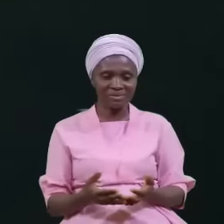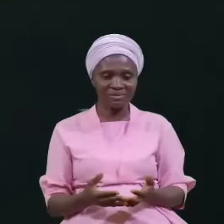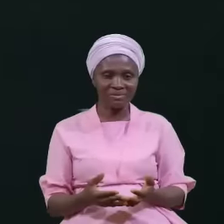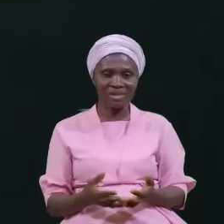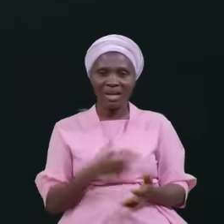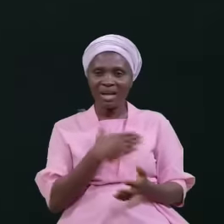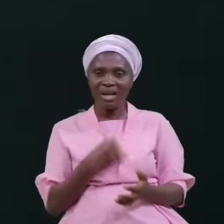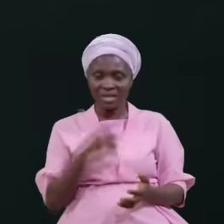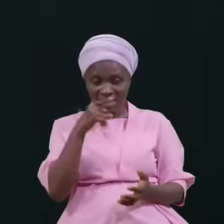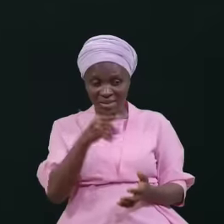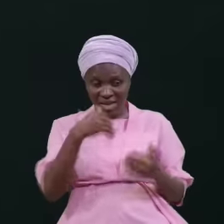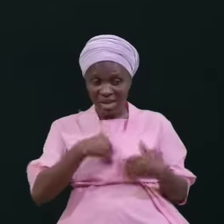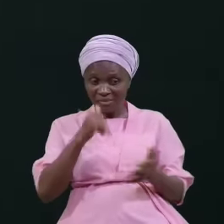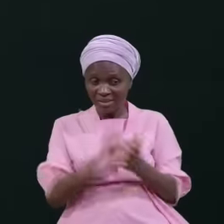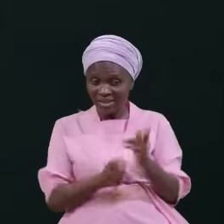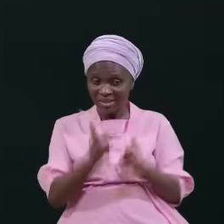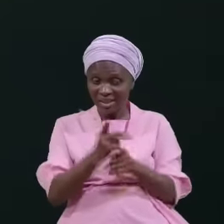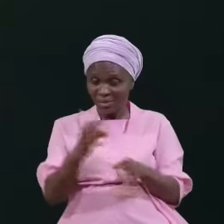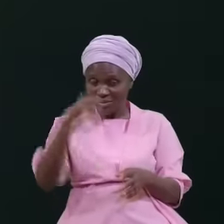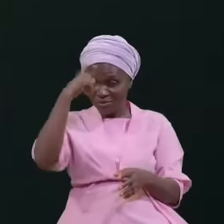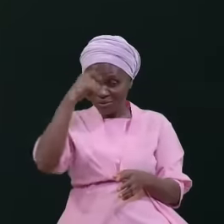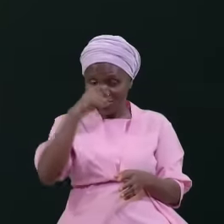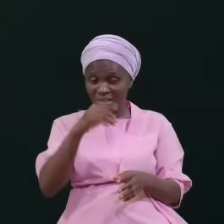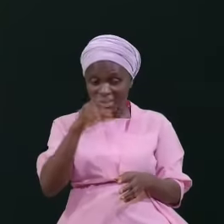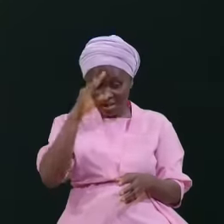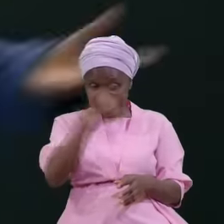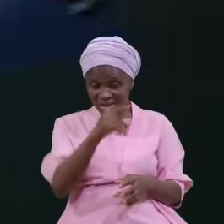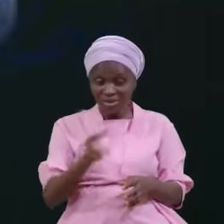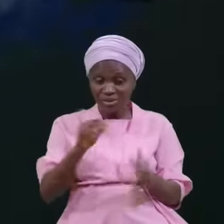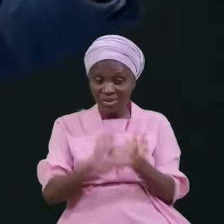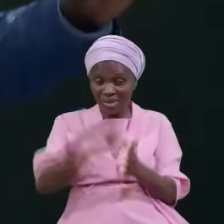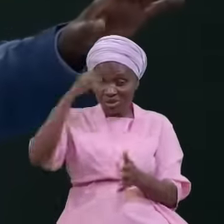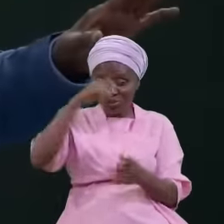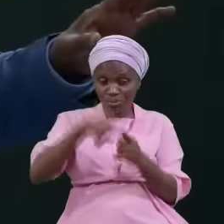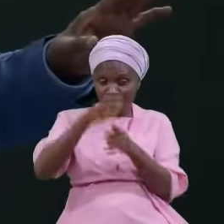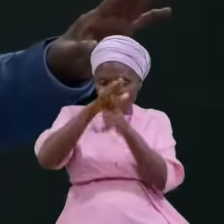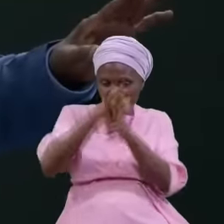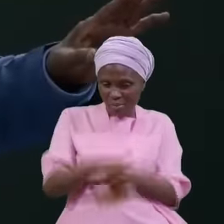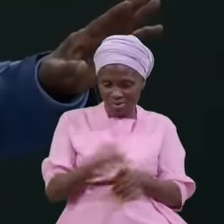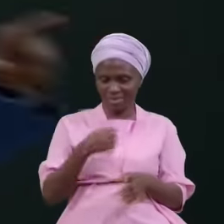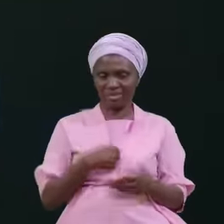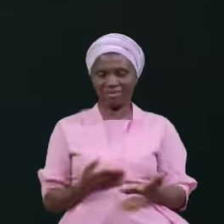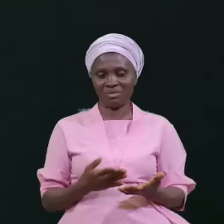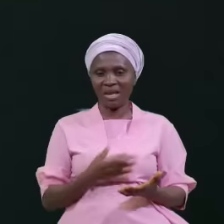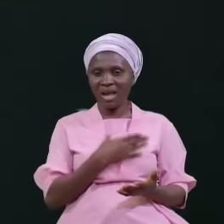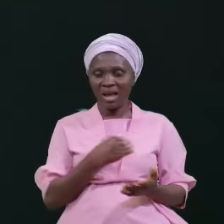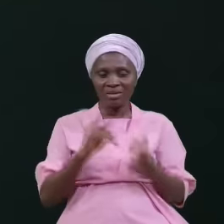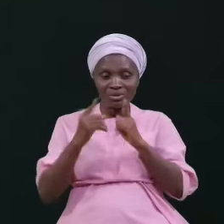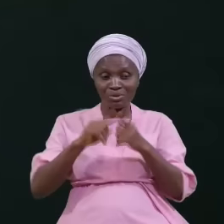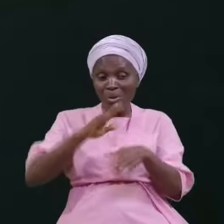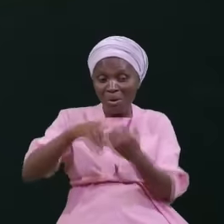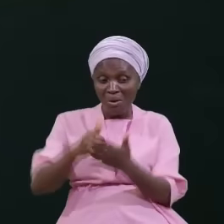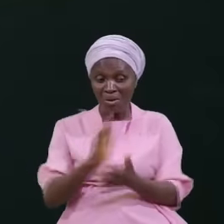that wisdom cleverly to oppress me. And he talks to all his friends, and they think he's